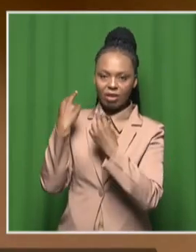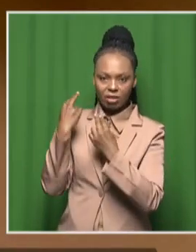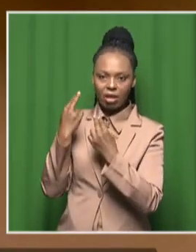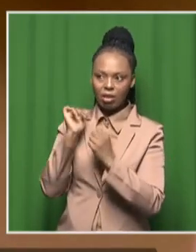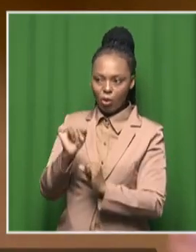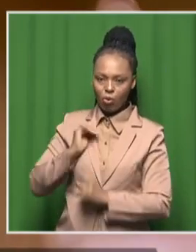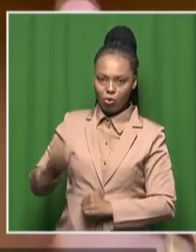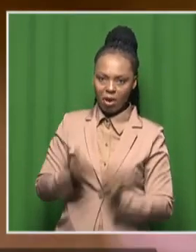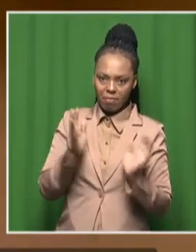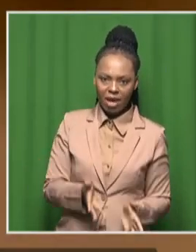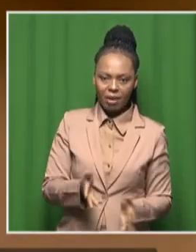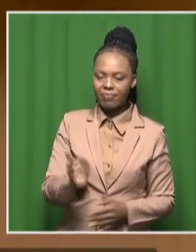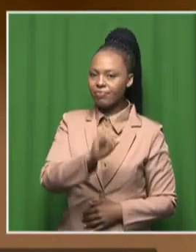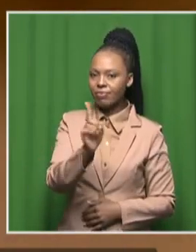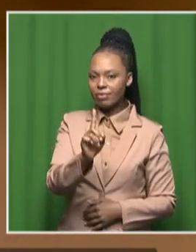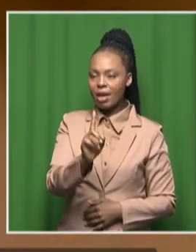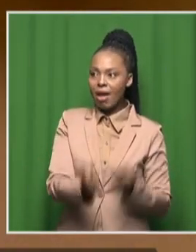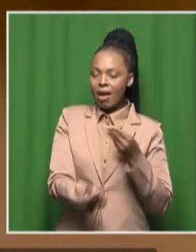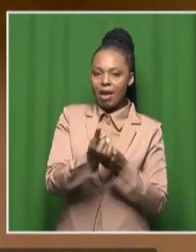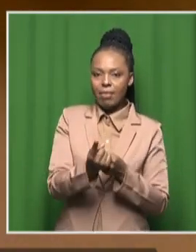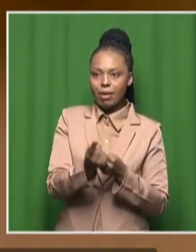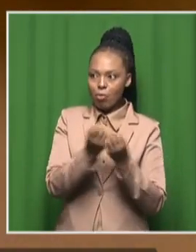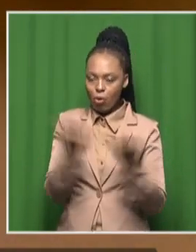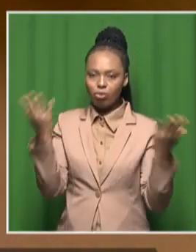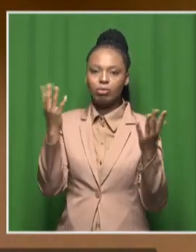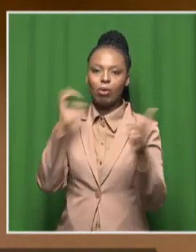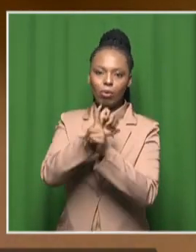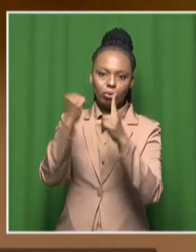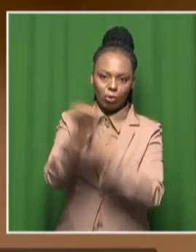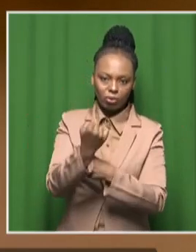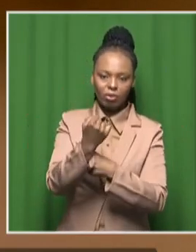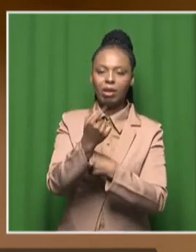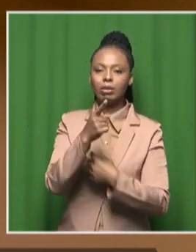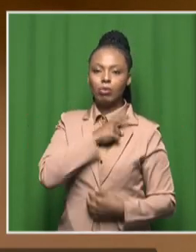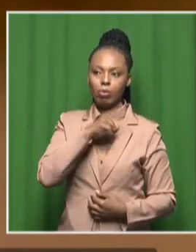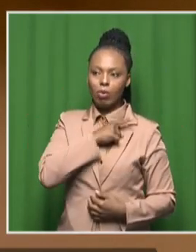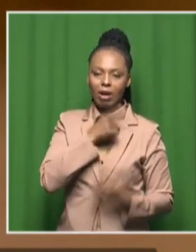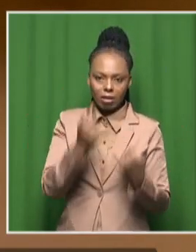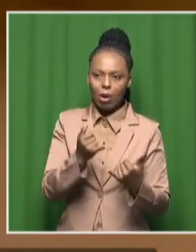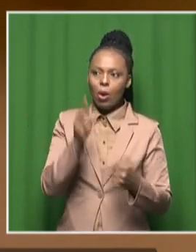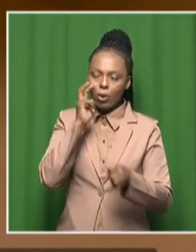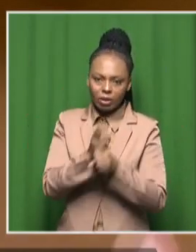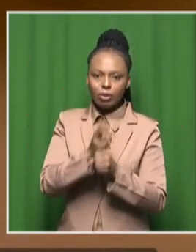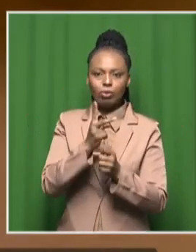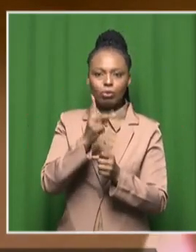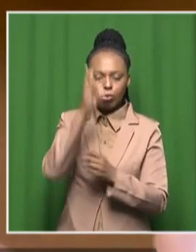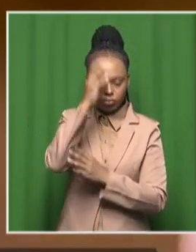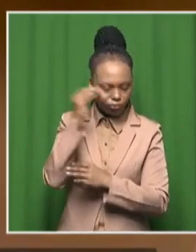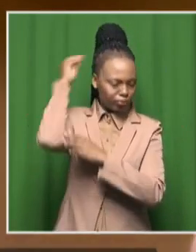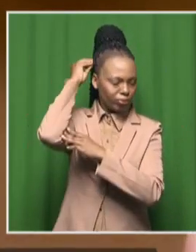capabilities, but a reflection on a society that has yet to embrace